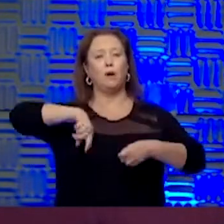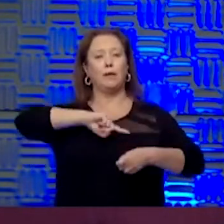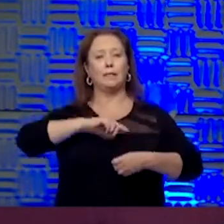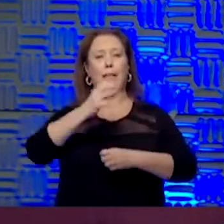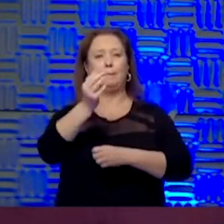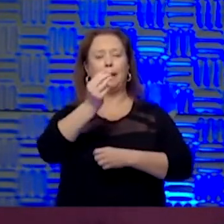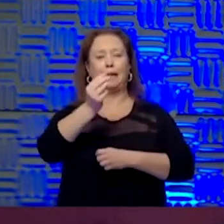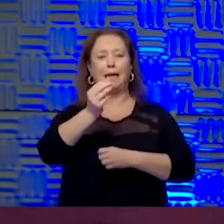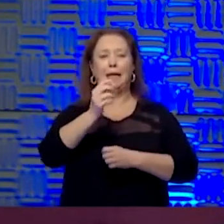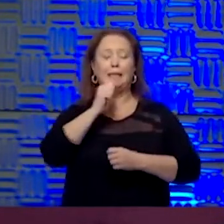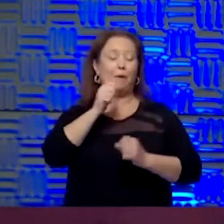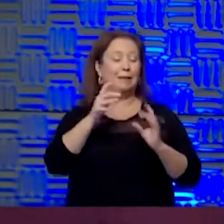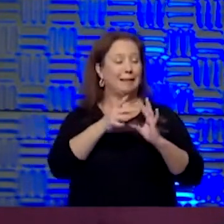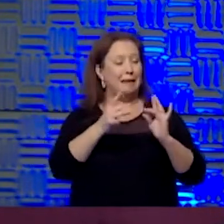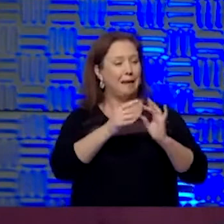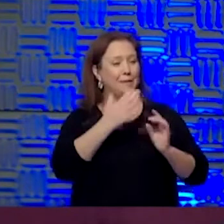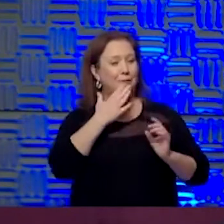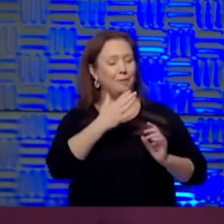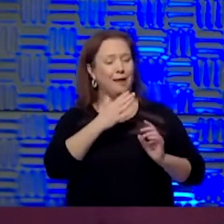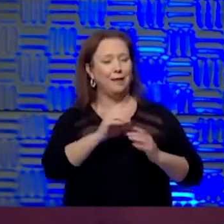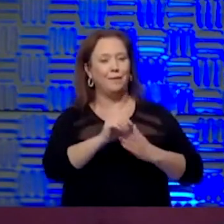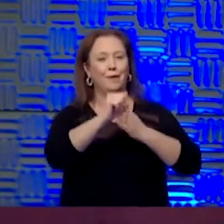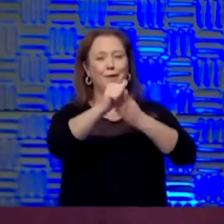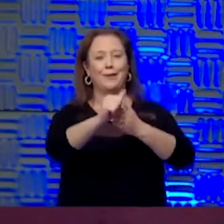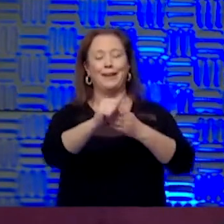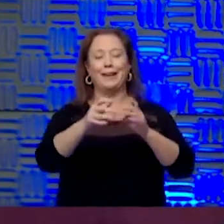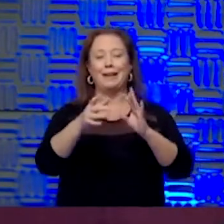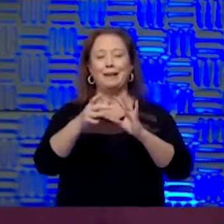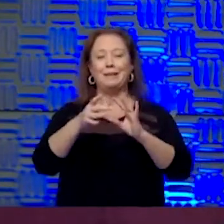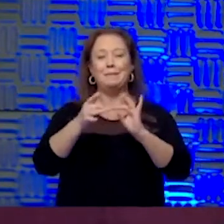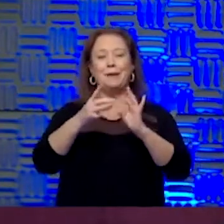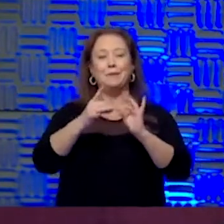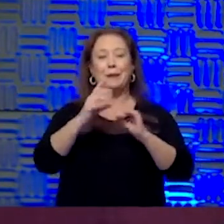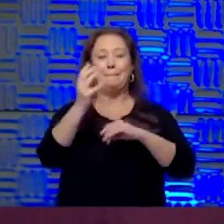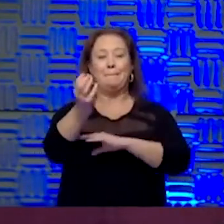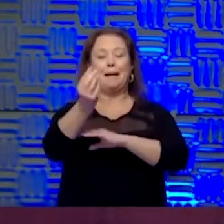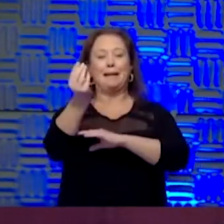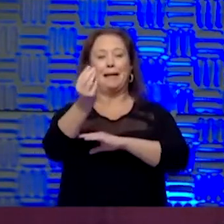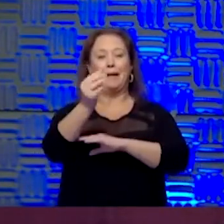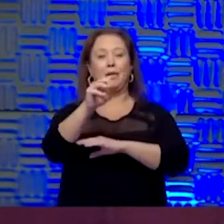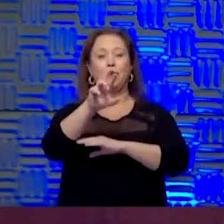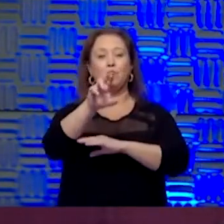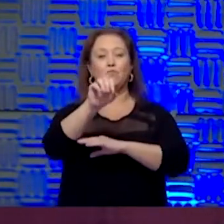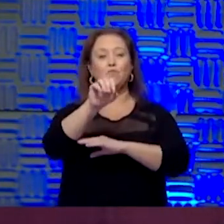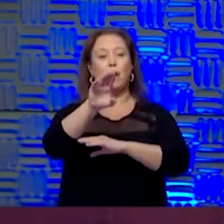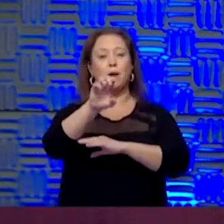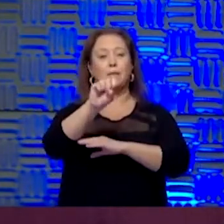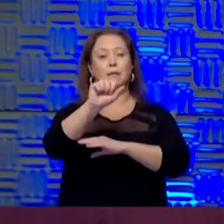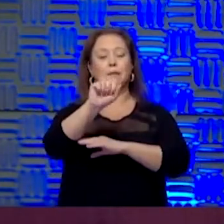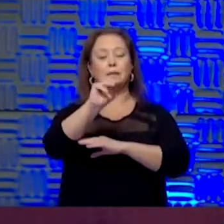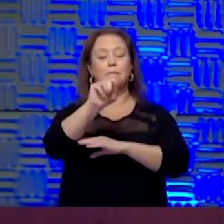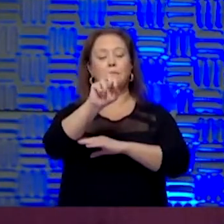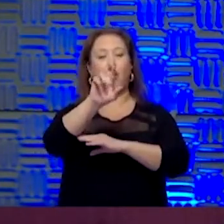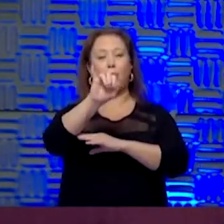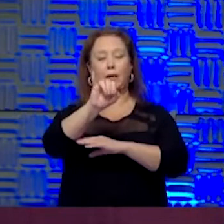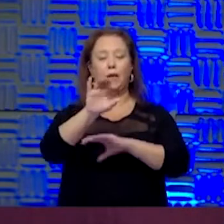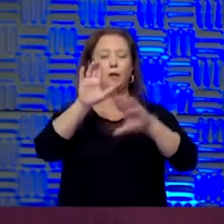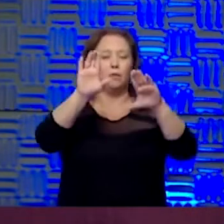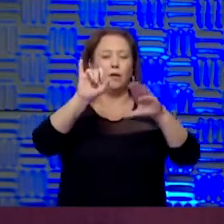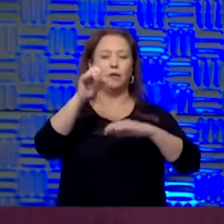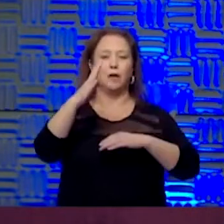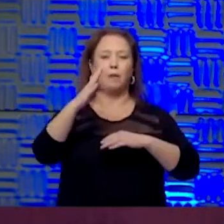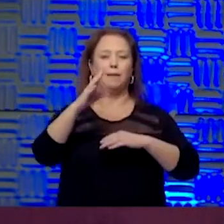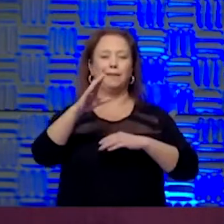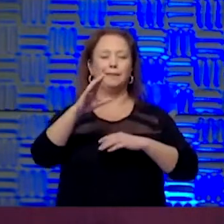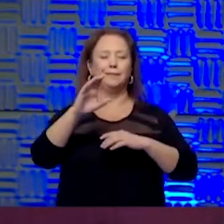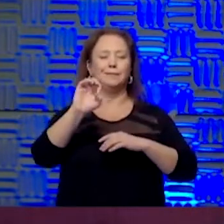a planned comment, but thank you, because it gives me the perfect segue to go into that. But Rob Samari is a good friend and does a great job as our Executive Vice